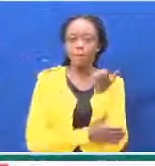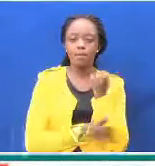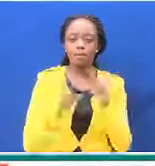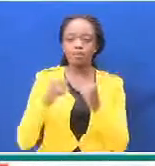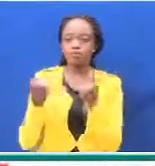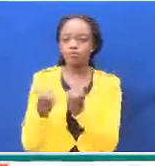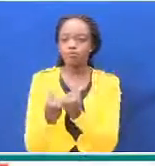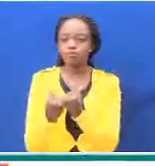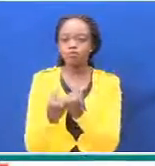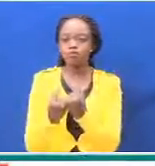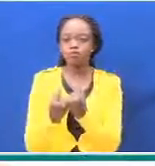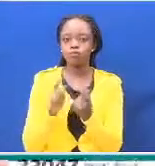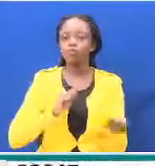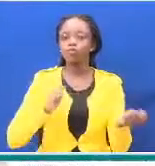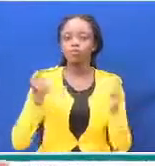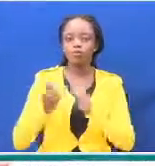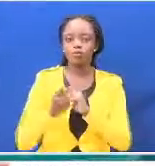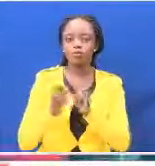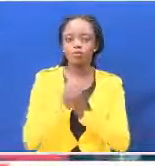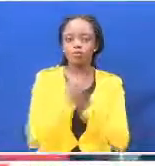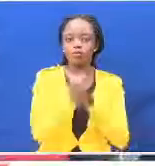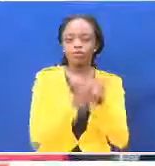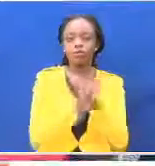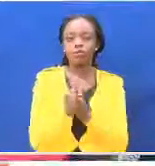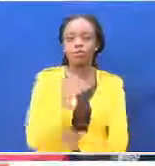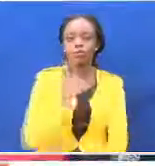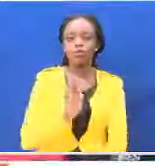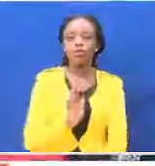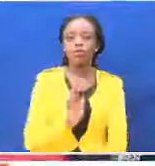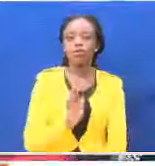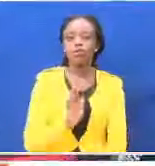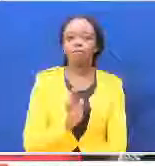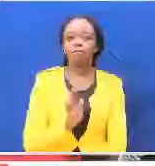party to change its leadership.